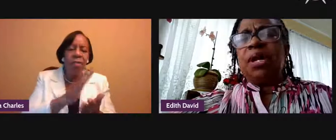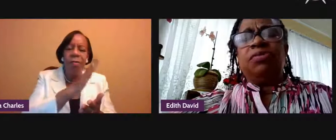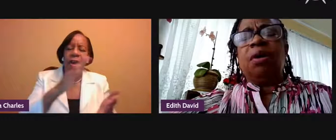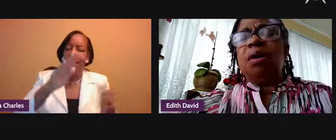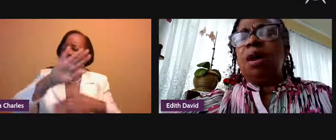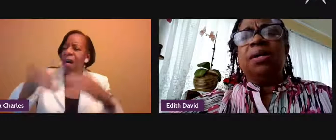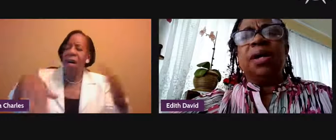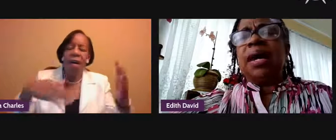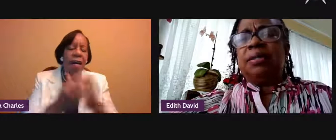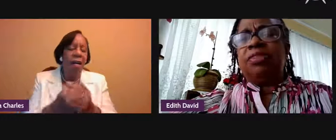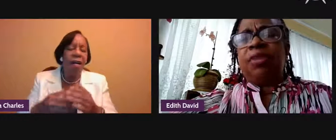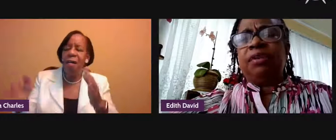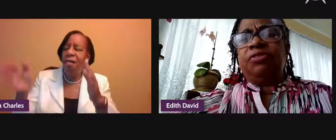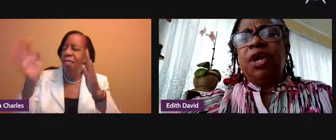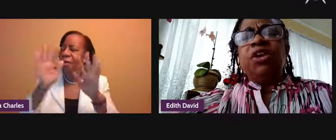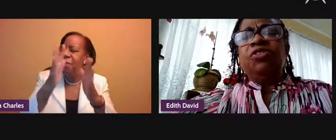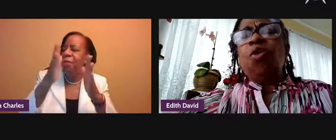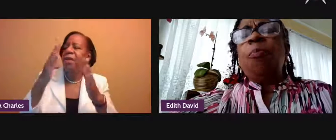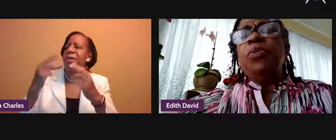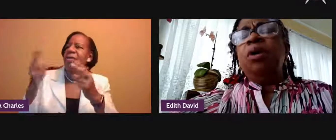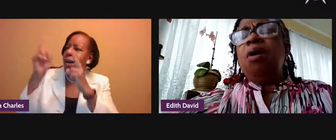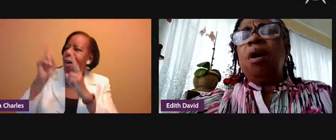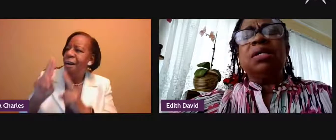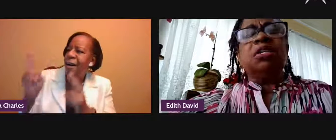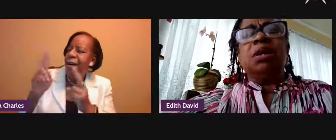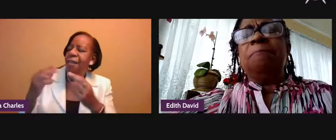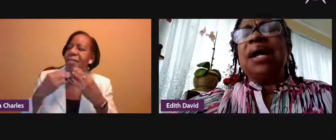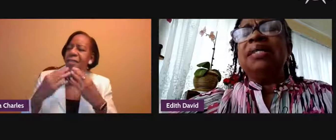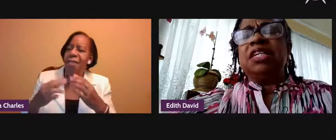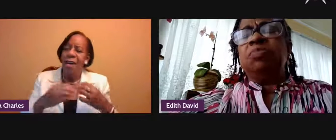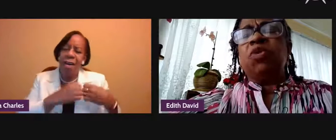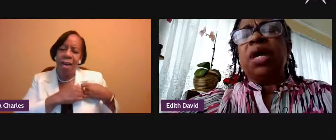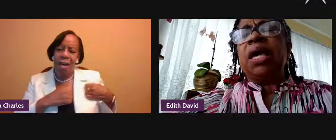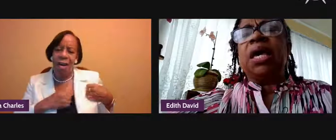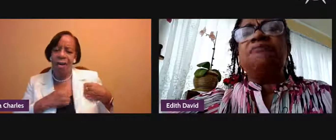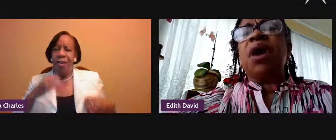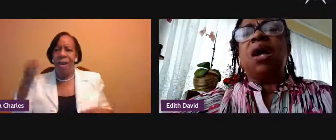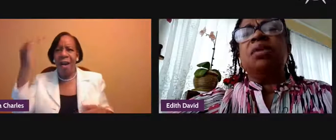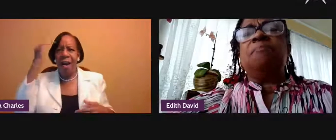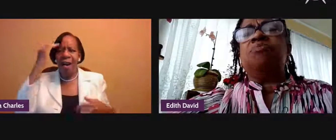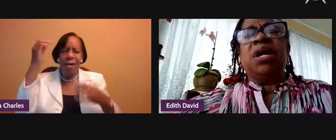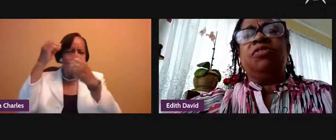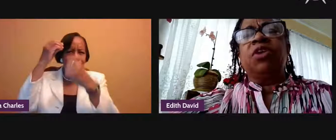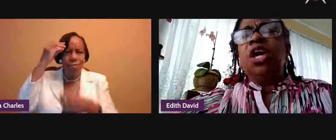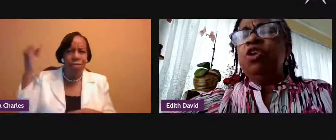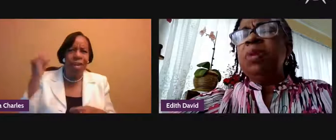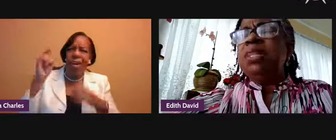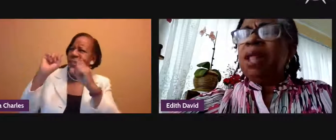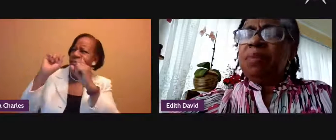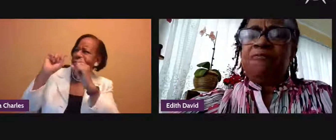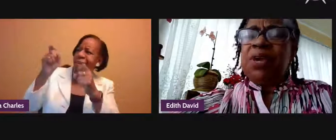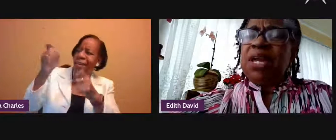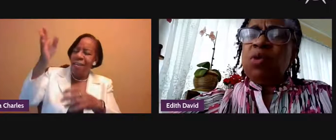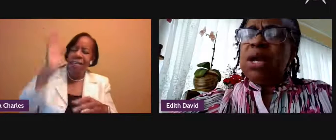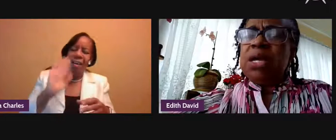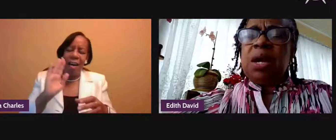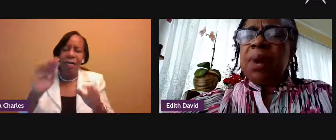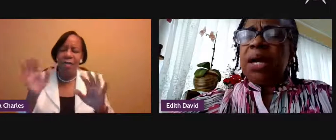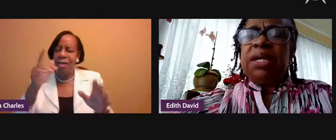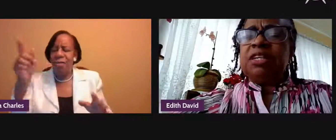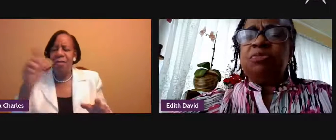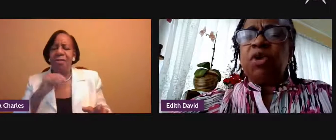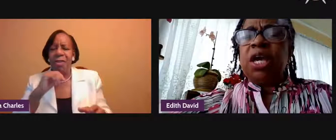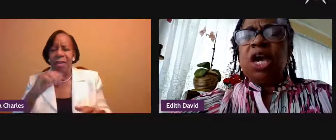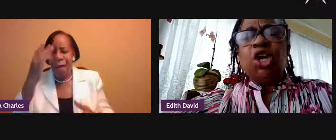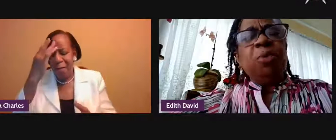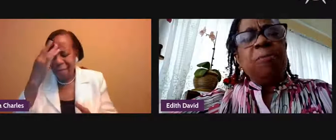the praise, the honor, and the thanks. So open your hearts and your mind this morning and give God the praise. You may not be feeling well in